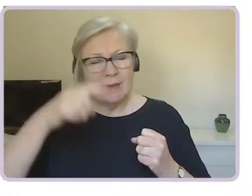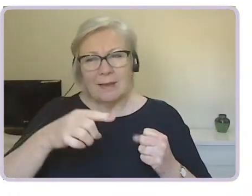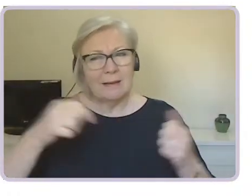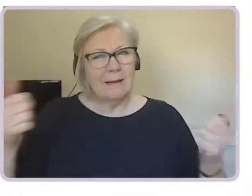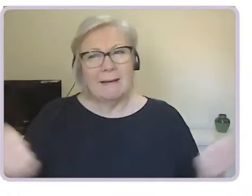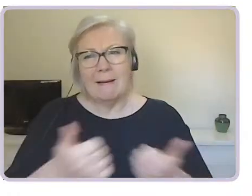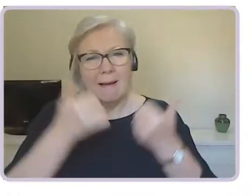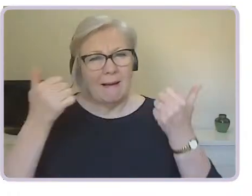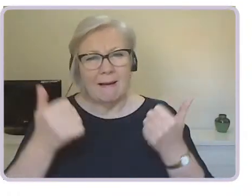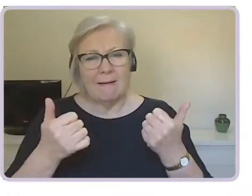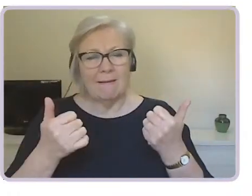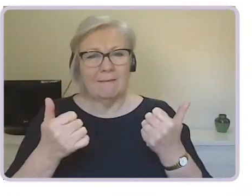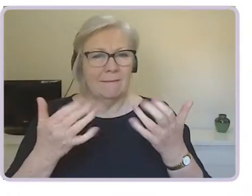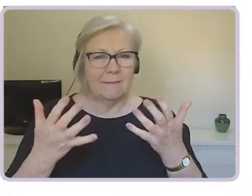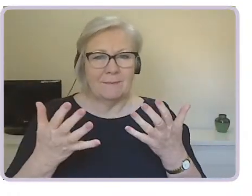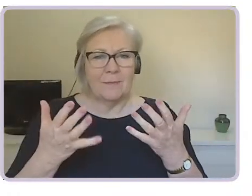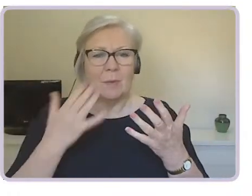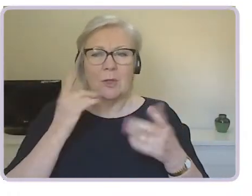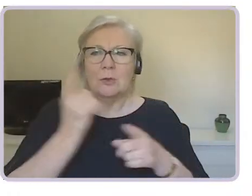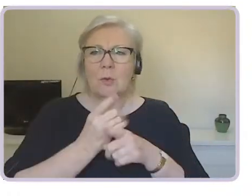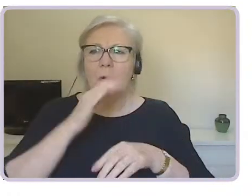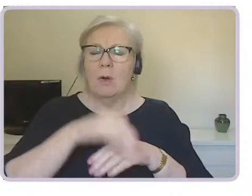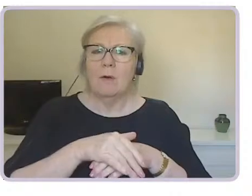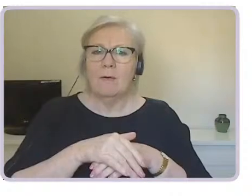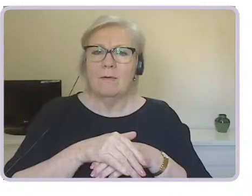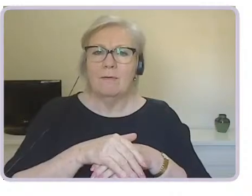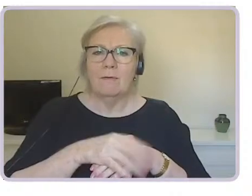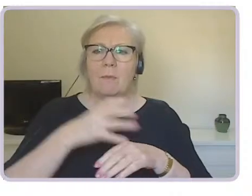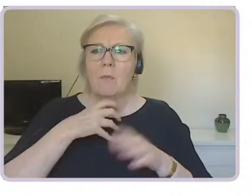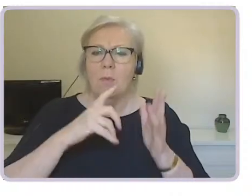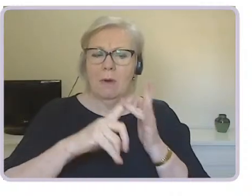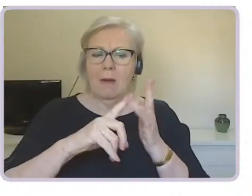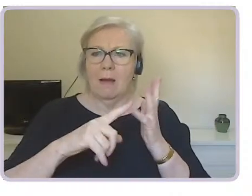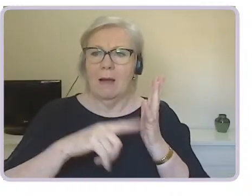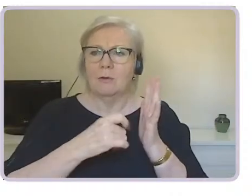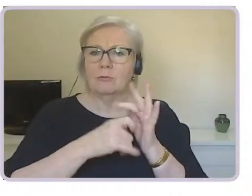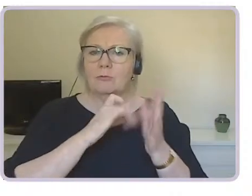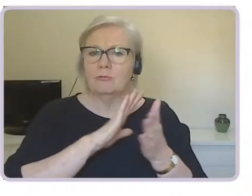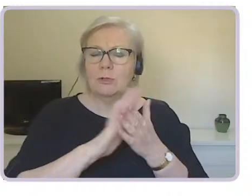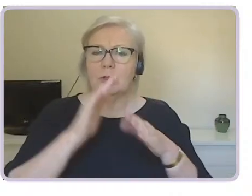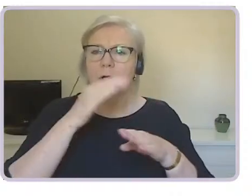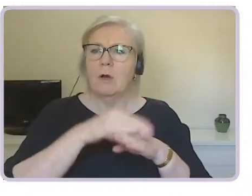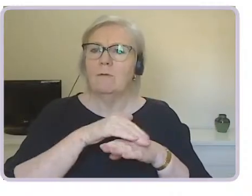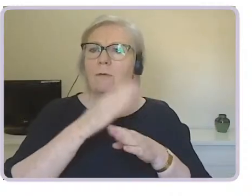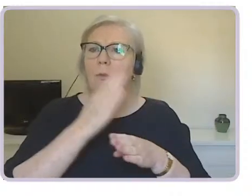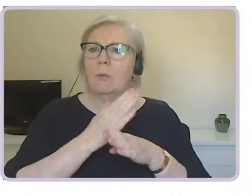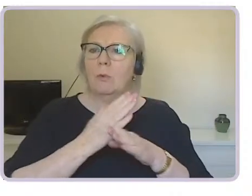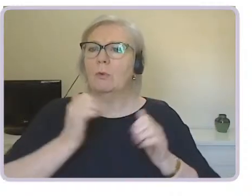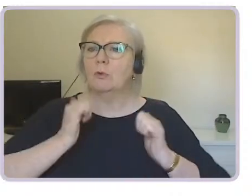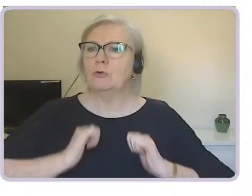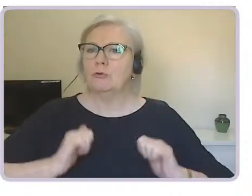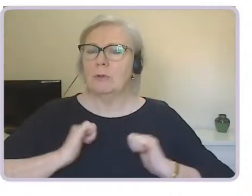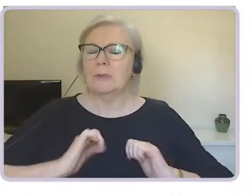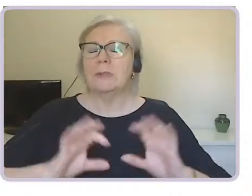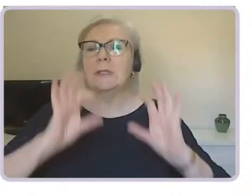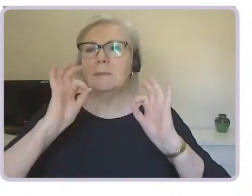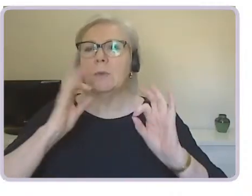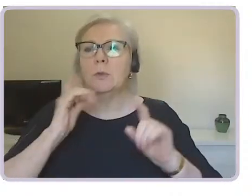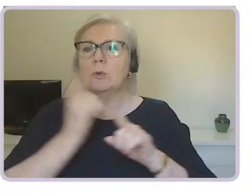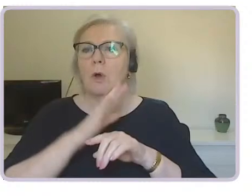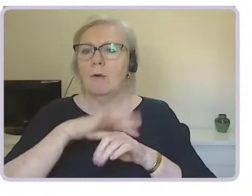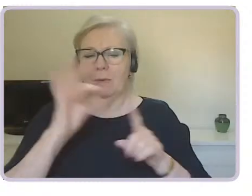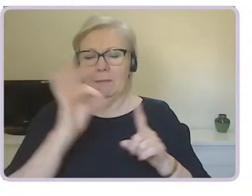of a much more outreach in terms of worker training, particularly in relation to PPE, when evidence